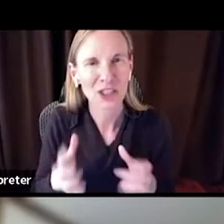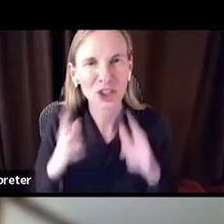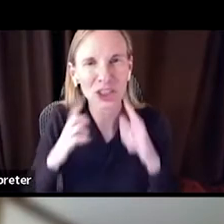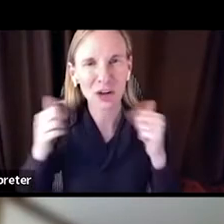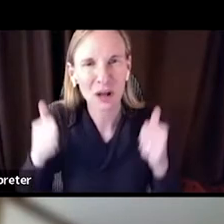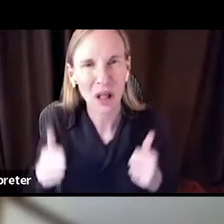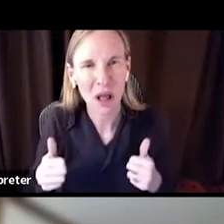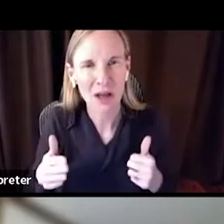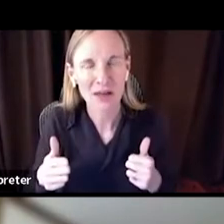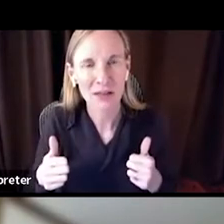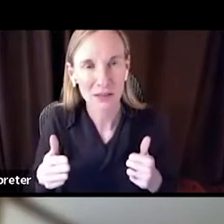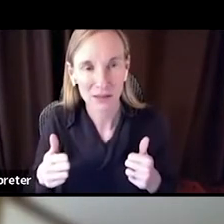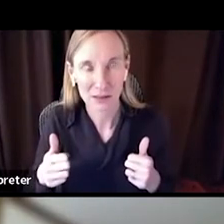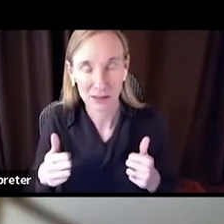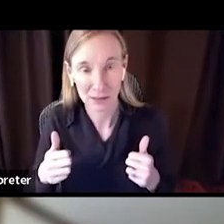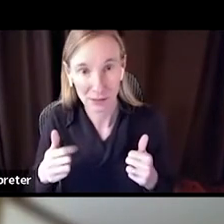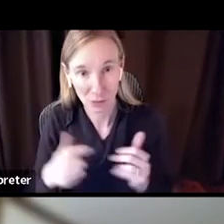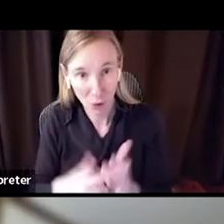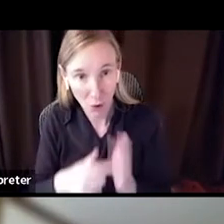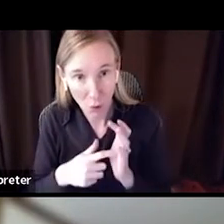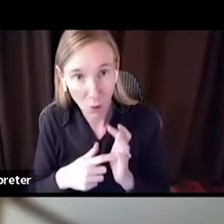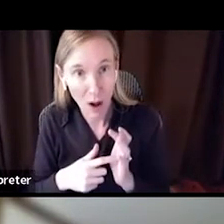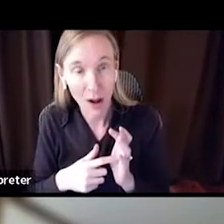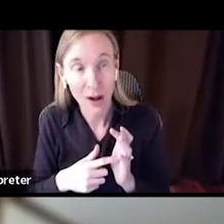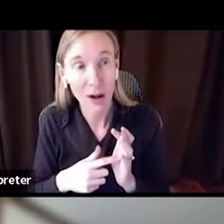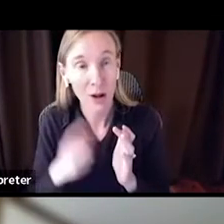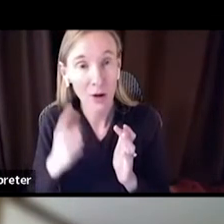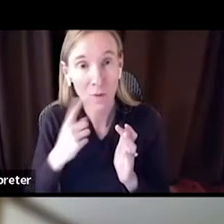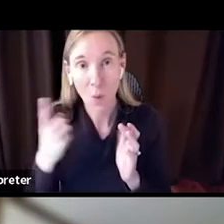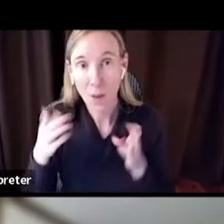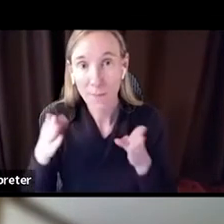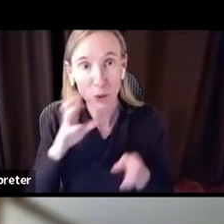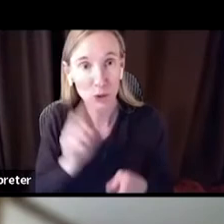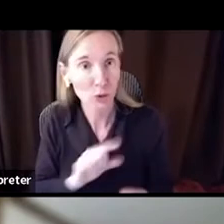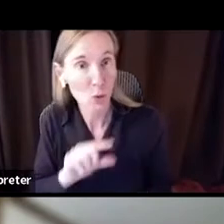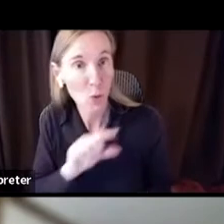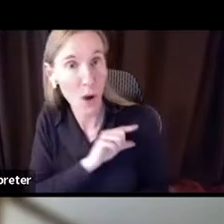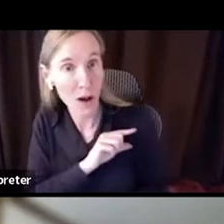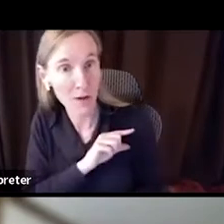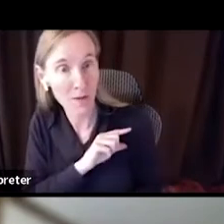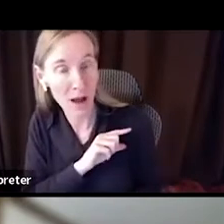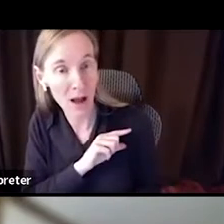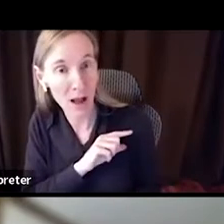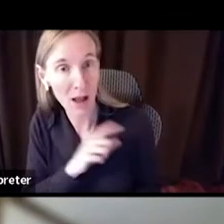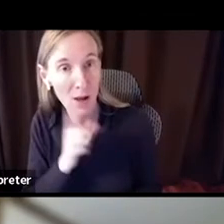does one have to have in order to qualify for